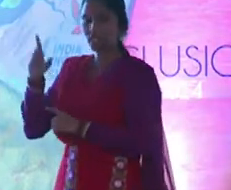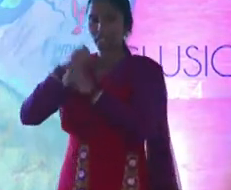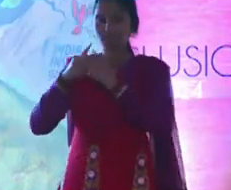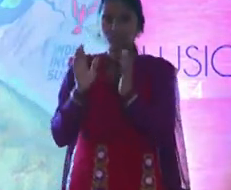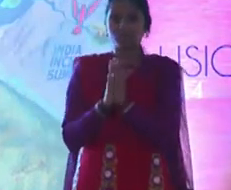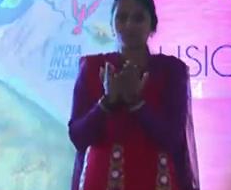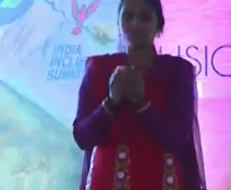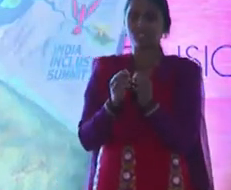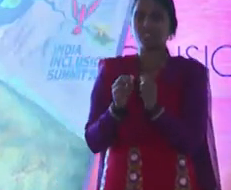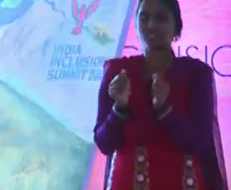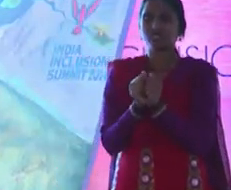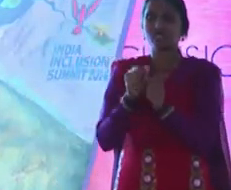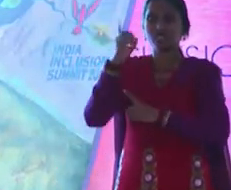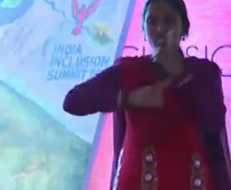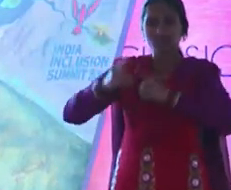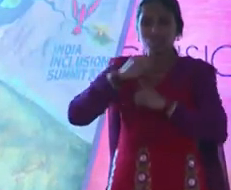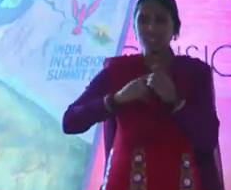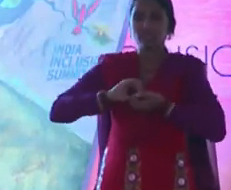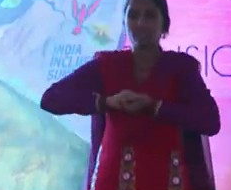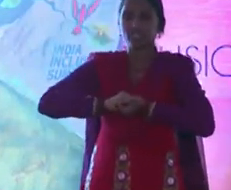Affairs. Next.